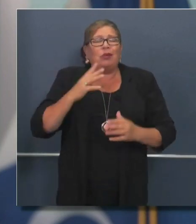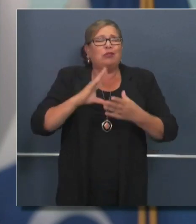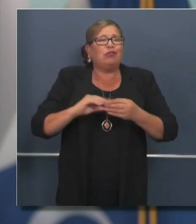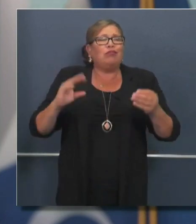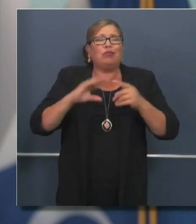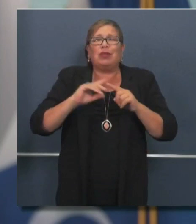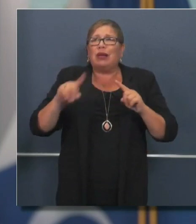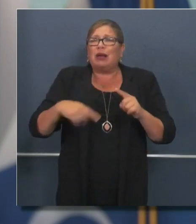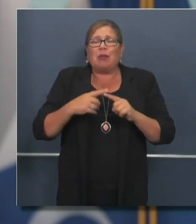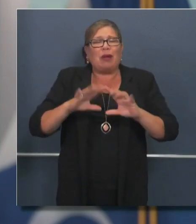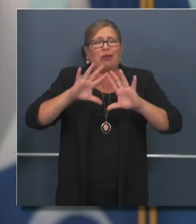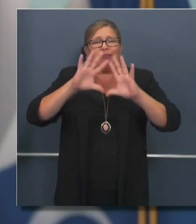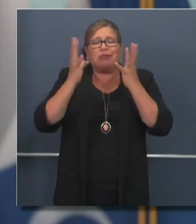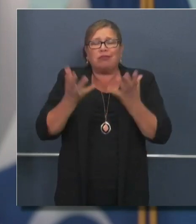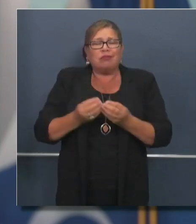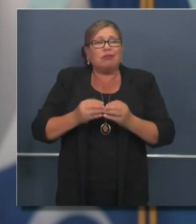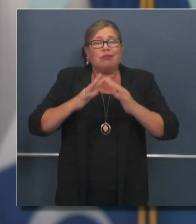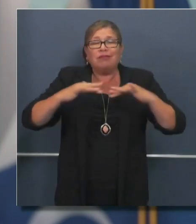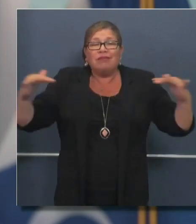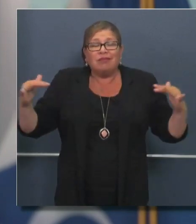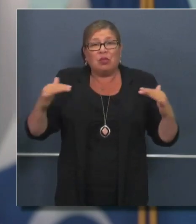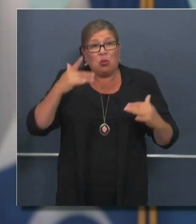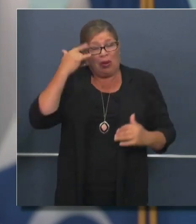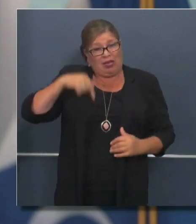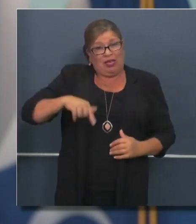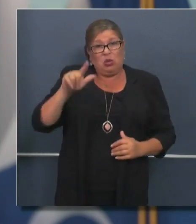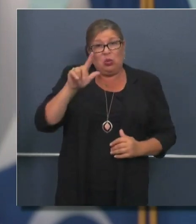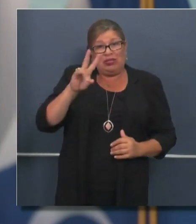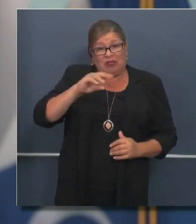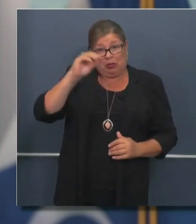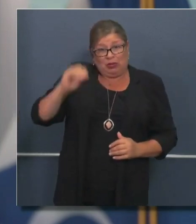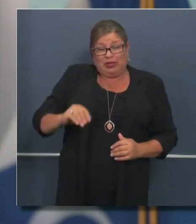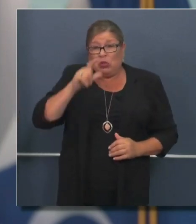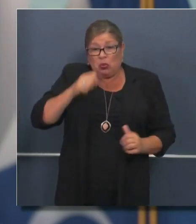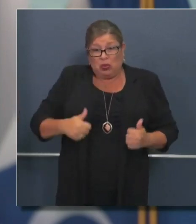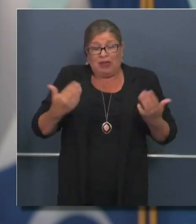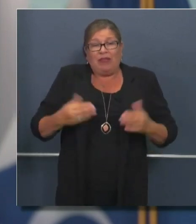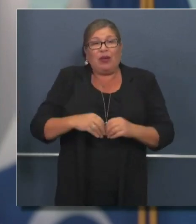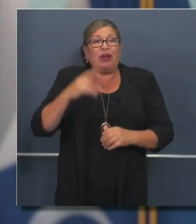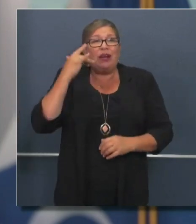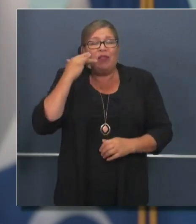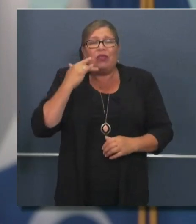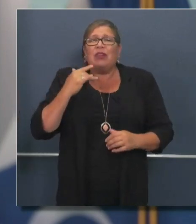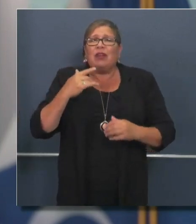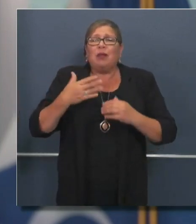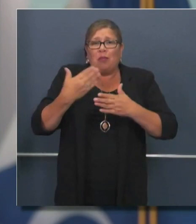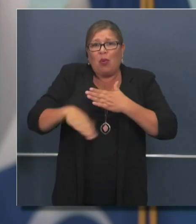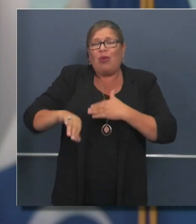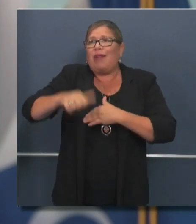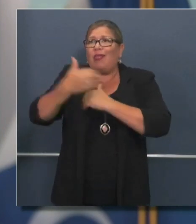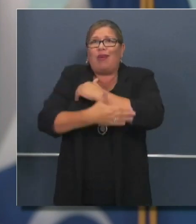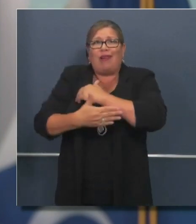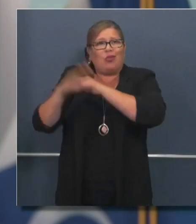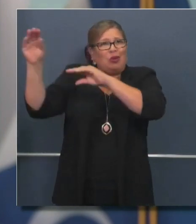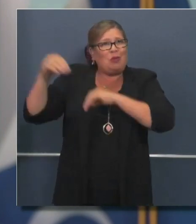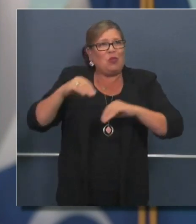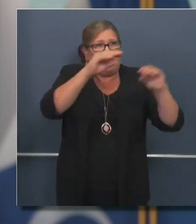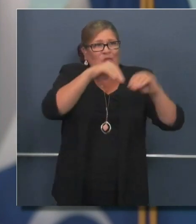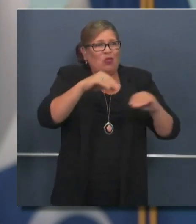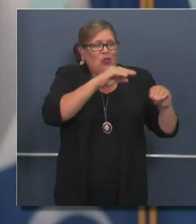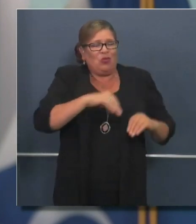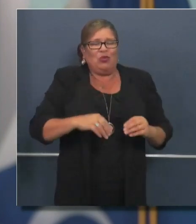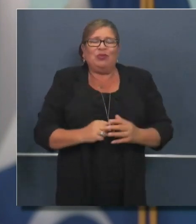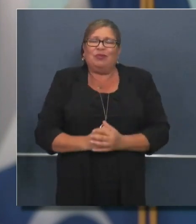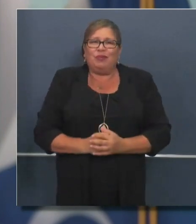27% of this state being foreign-born, a majority-minority state. You've heard me on ad